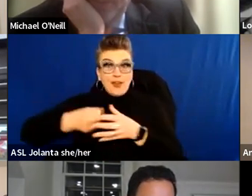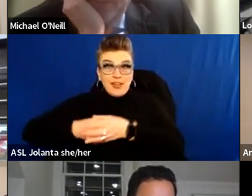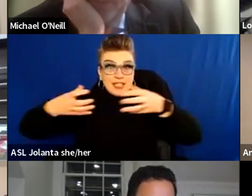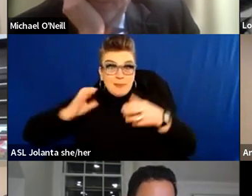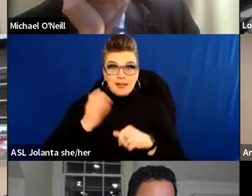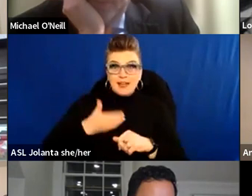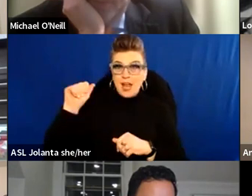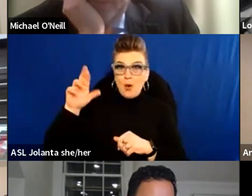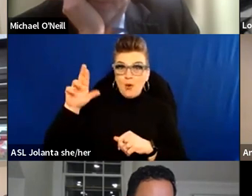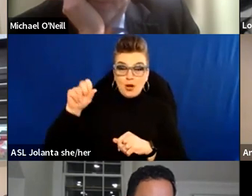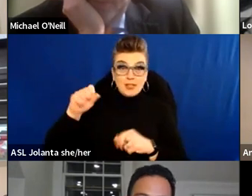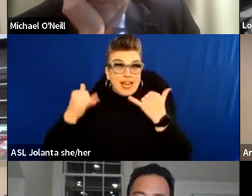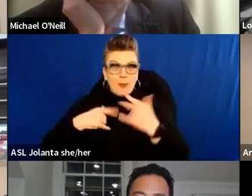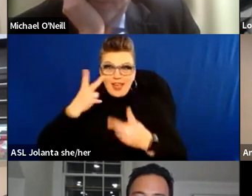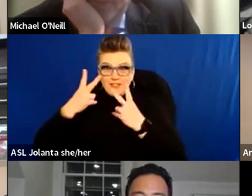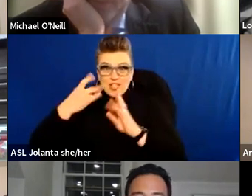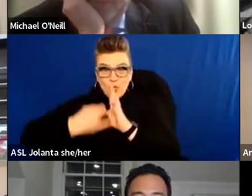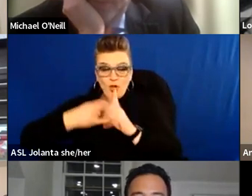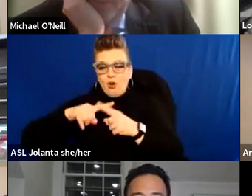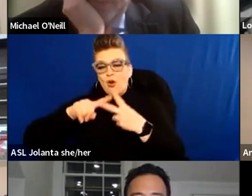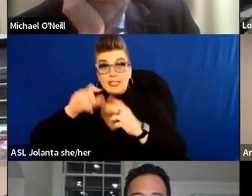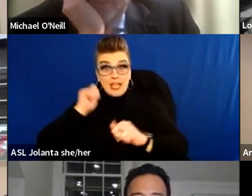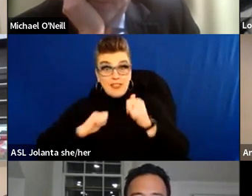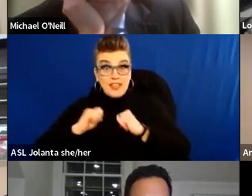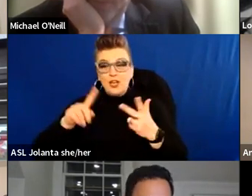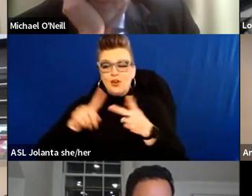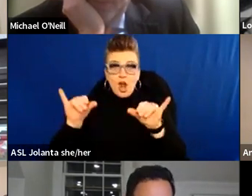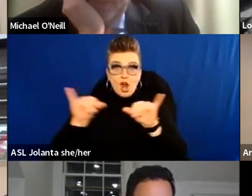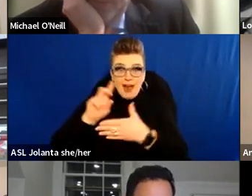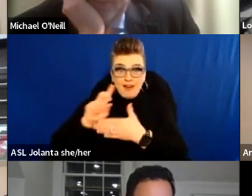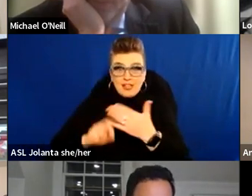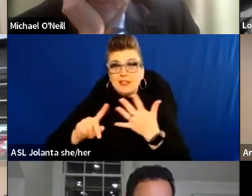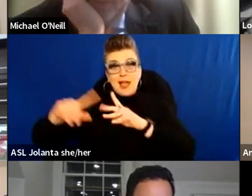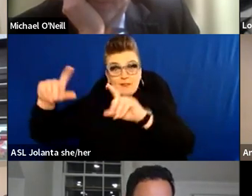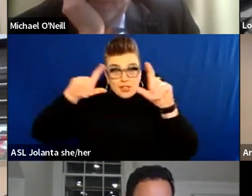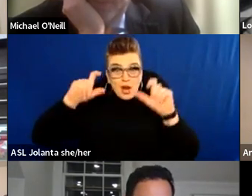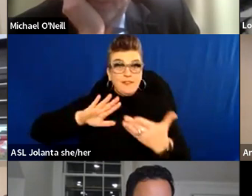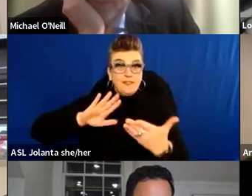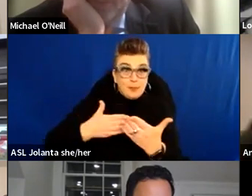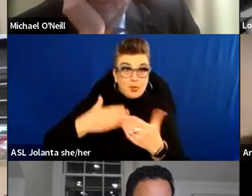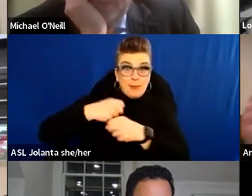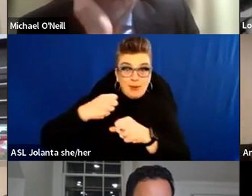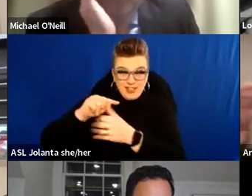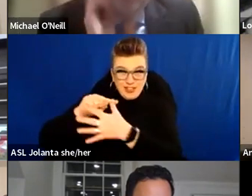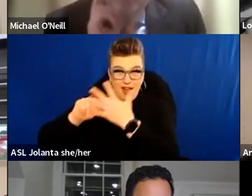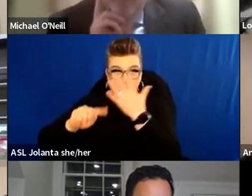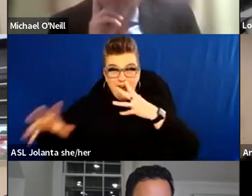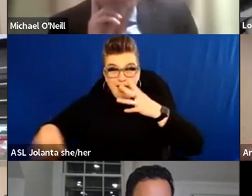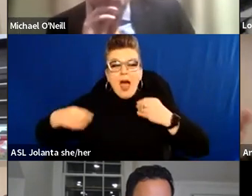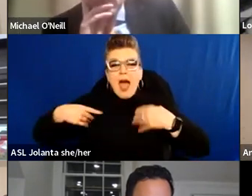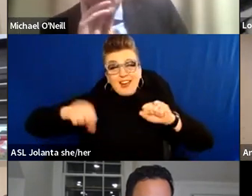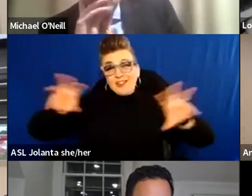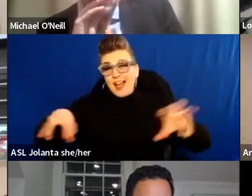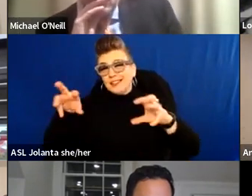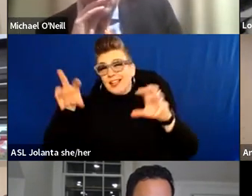classes and we now have visual arts we have theater we have graphic design we have photography we have music production and so i can go on and on